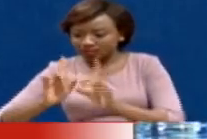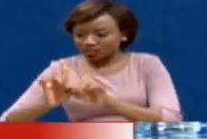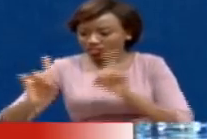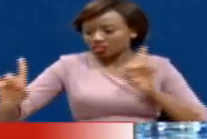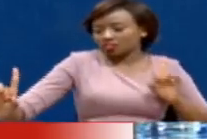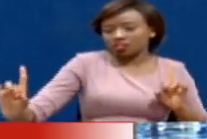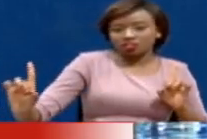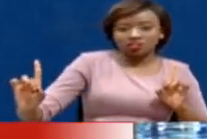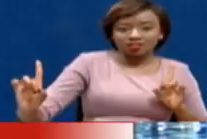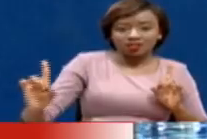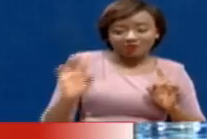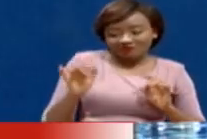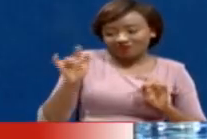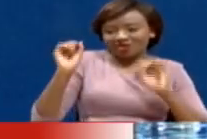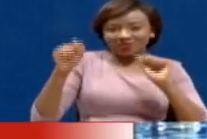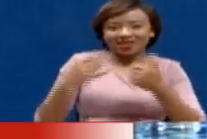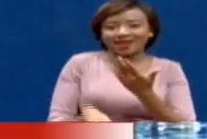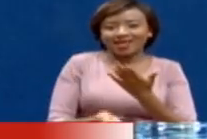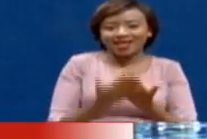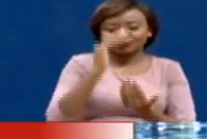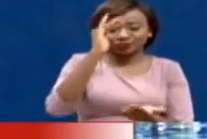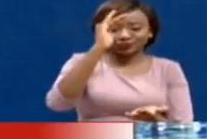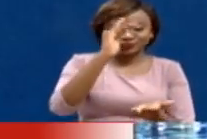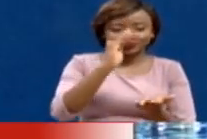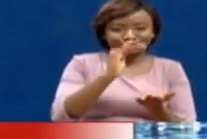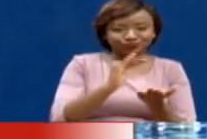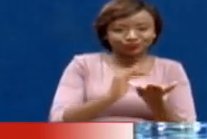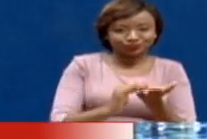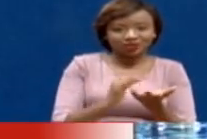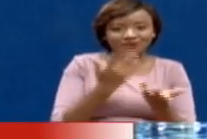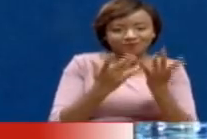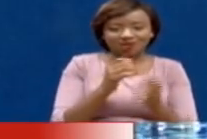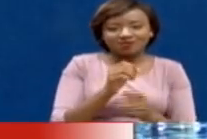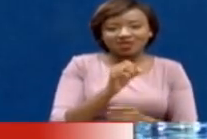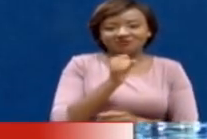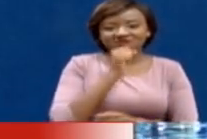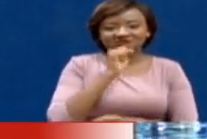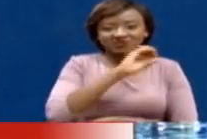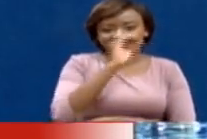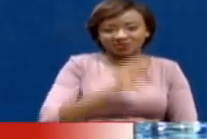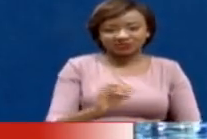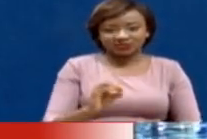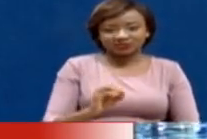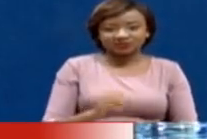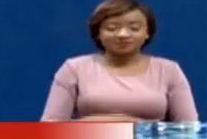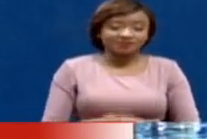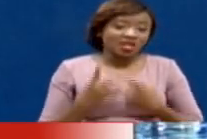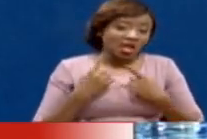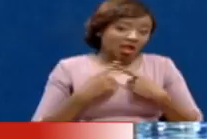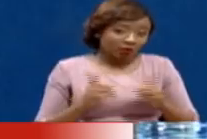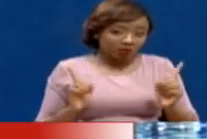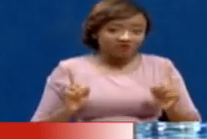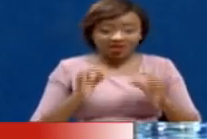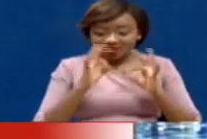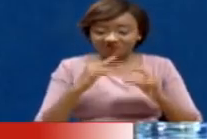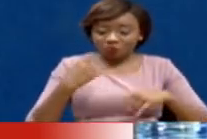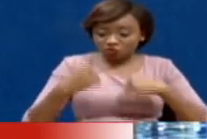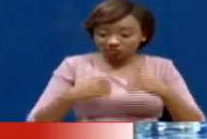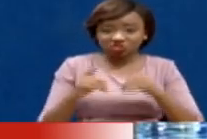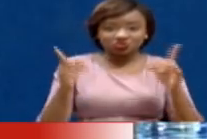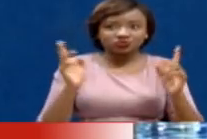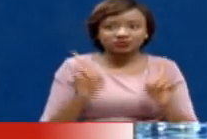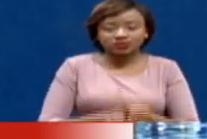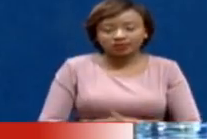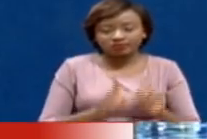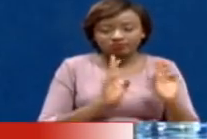distancing, we can be able to bring this number to as low as 50%. However, if we continue with business as